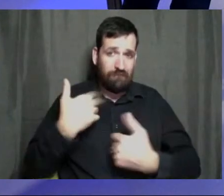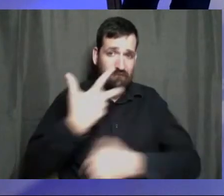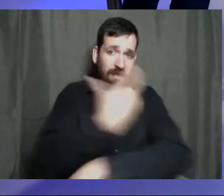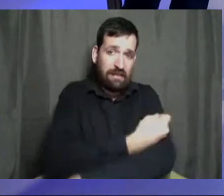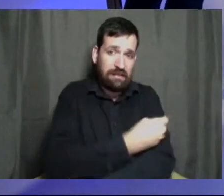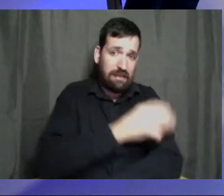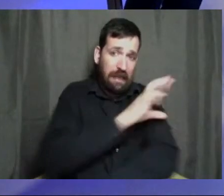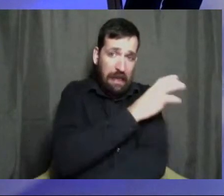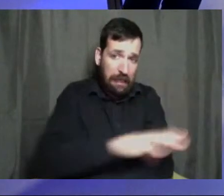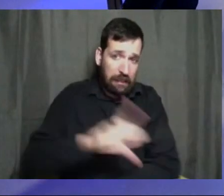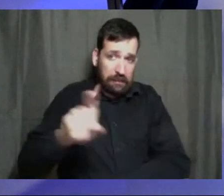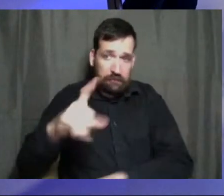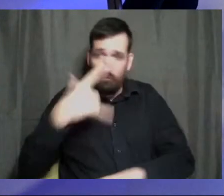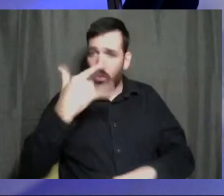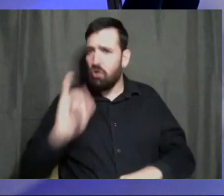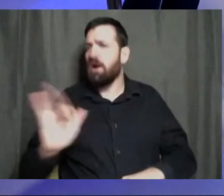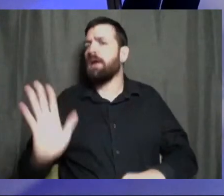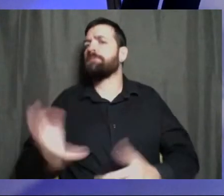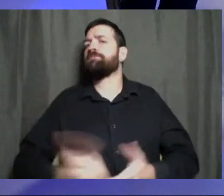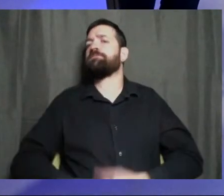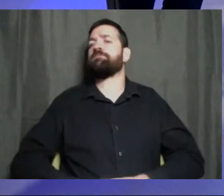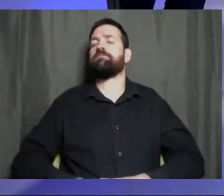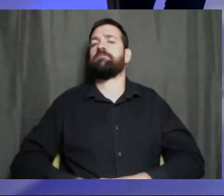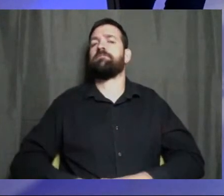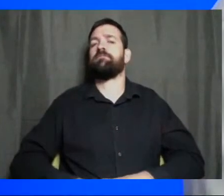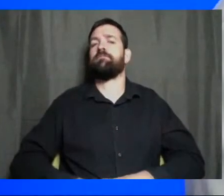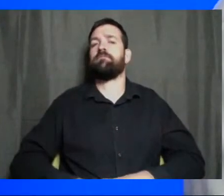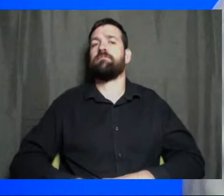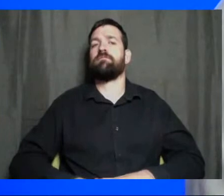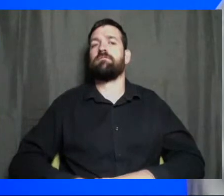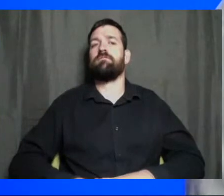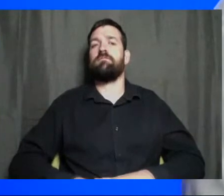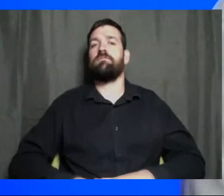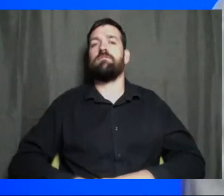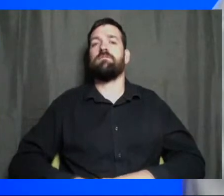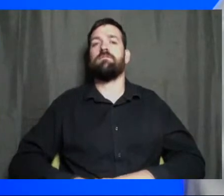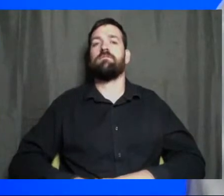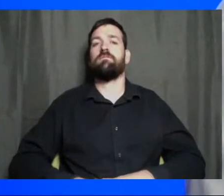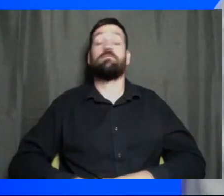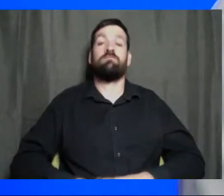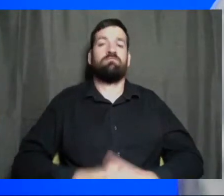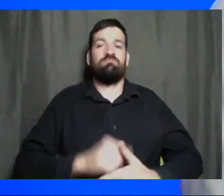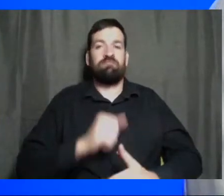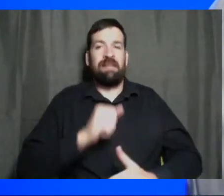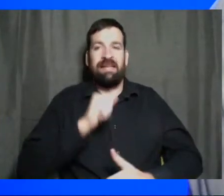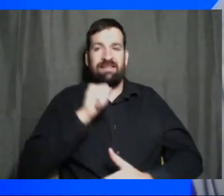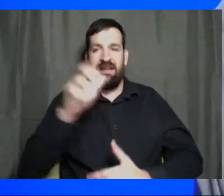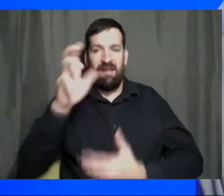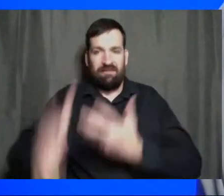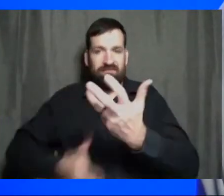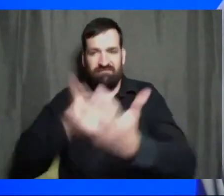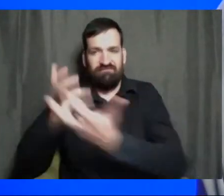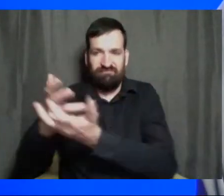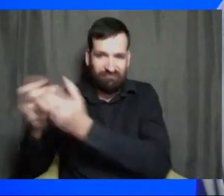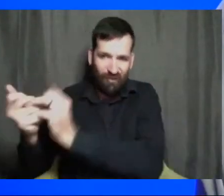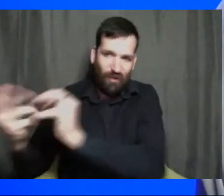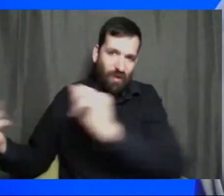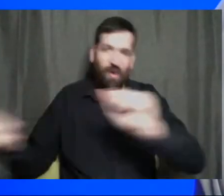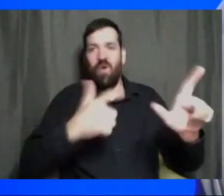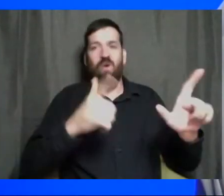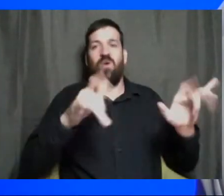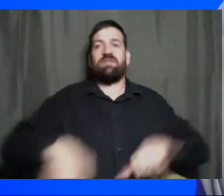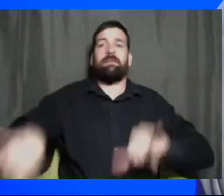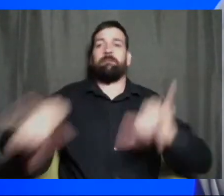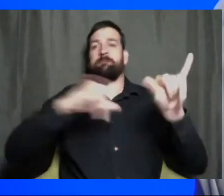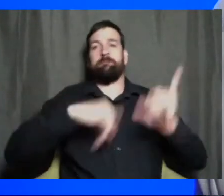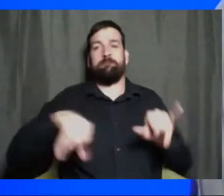rollout's going to look like? Yes. So they're not. It's not one size fits all, of course. For the most part,